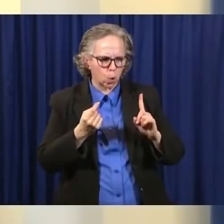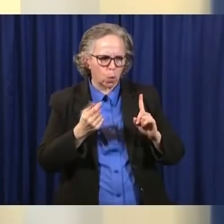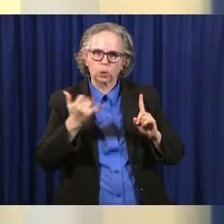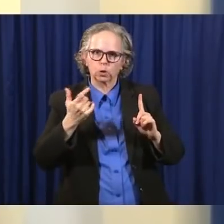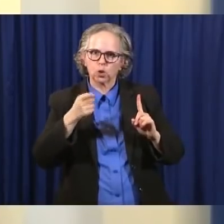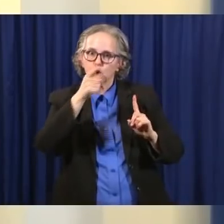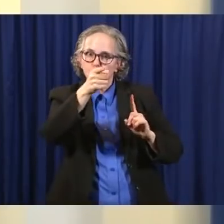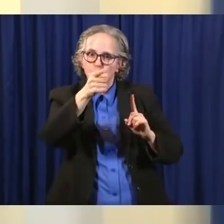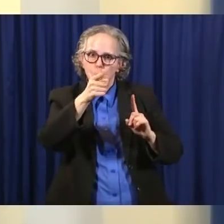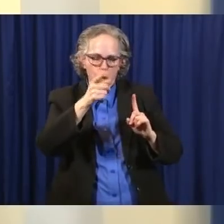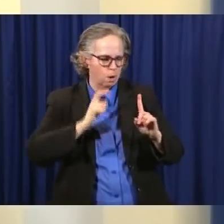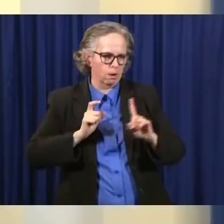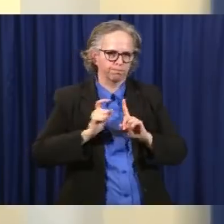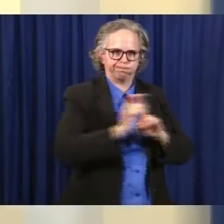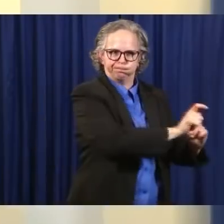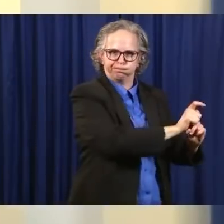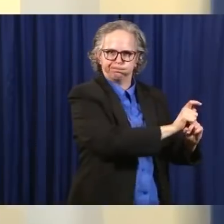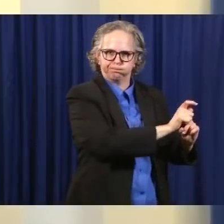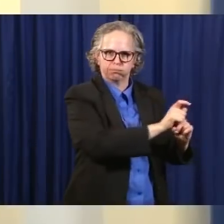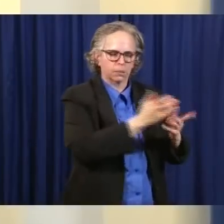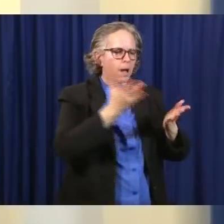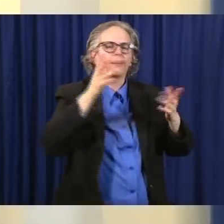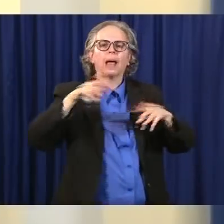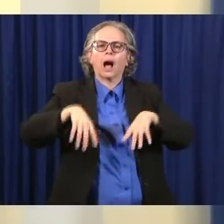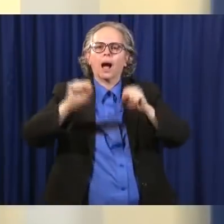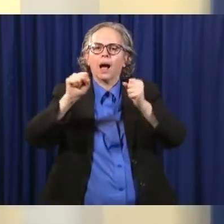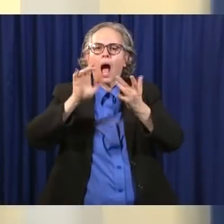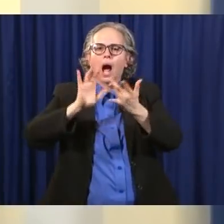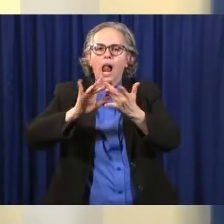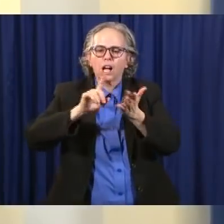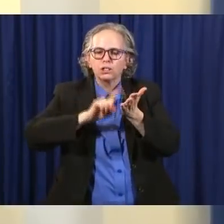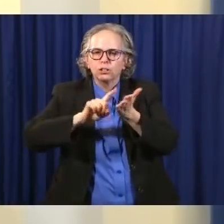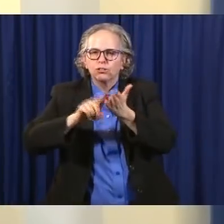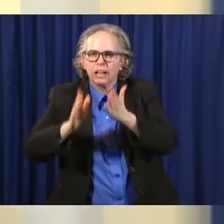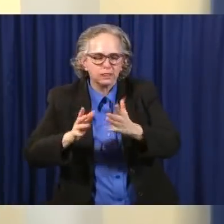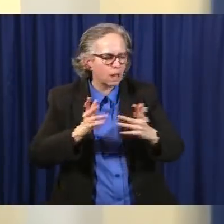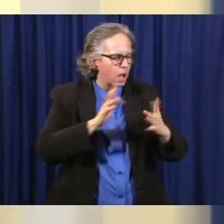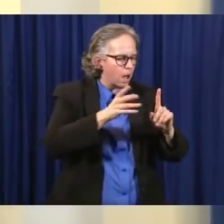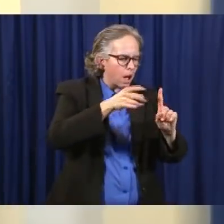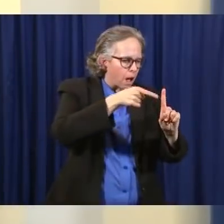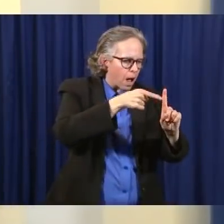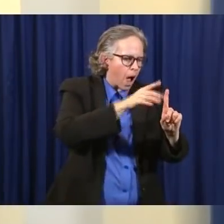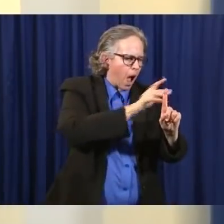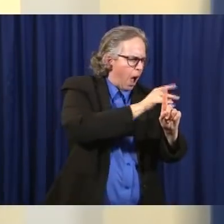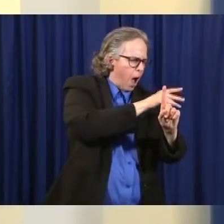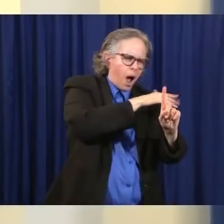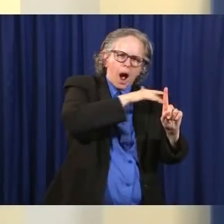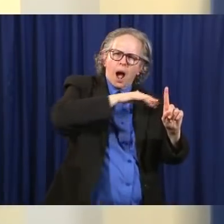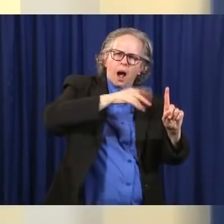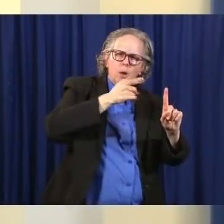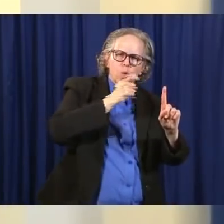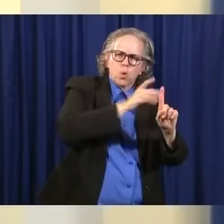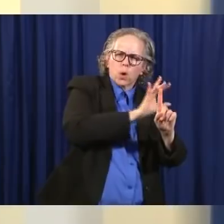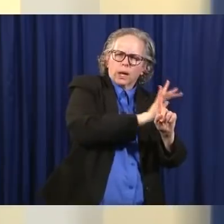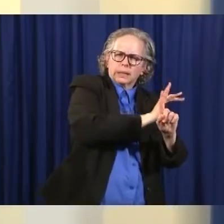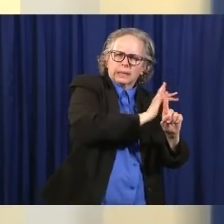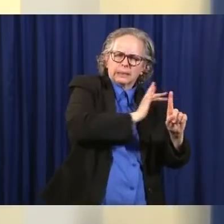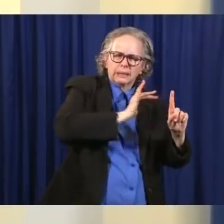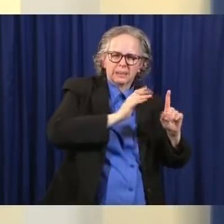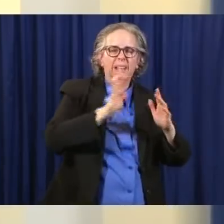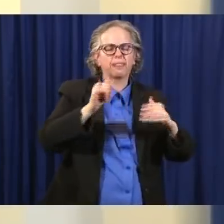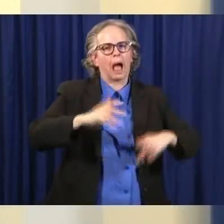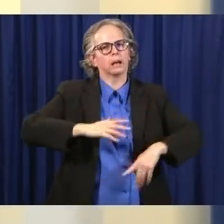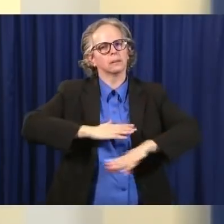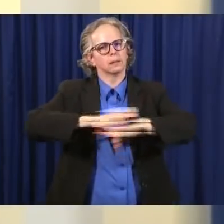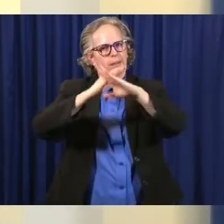that investigation to see who you might be in contact with. And that allows us to stop that logarithmic spread.